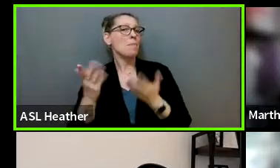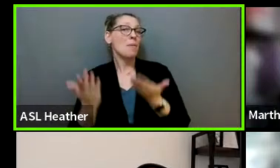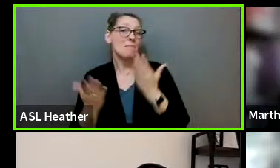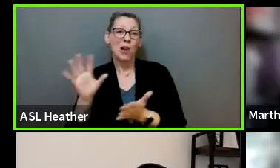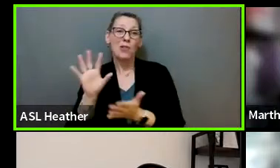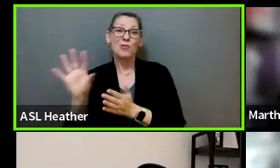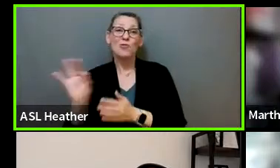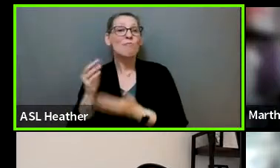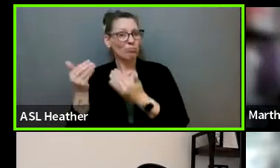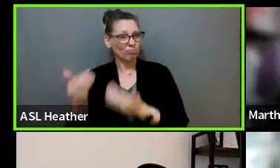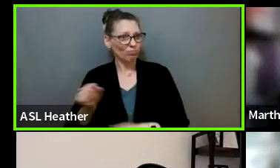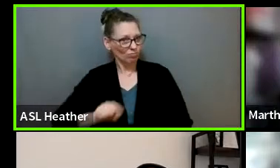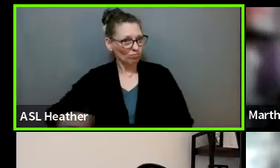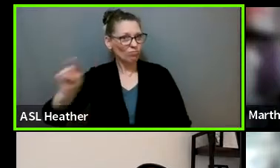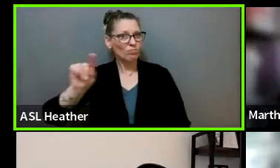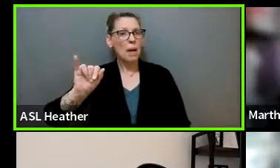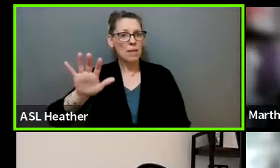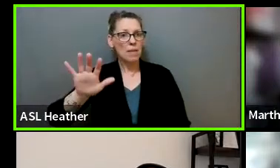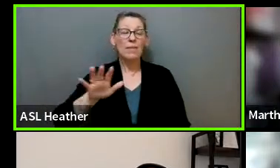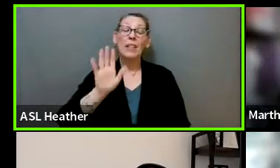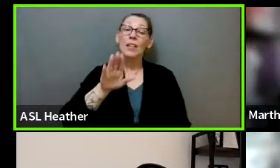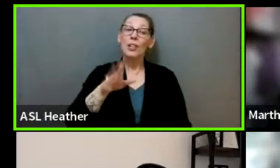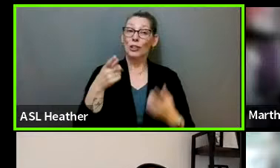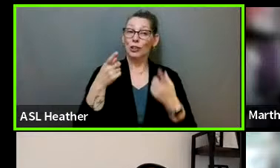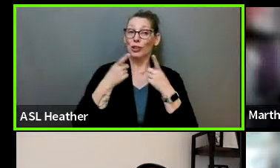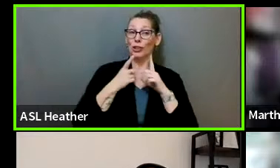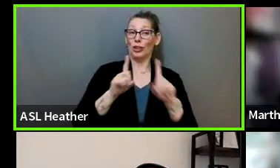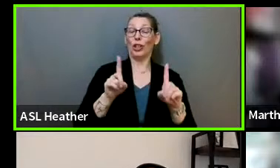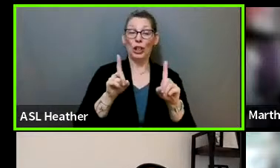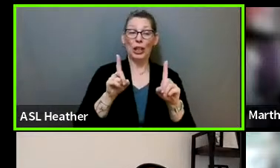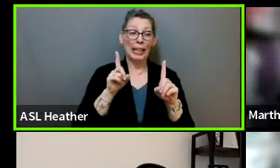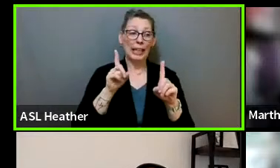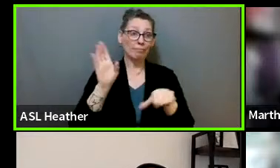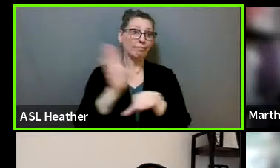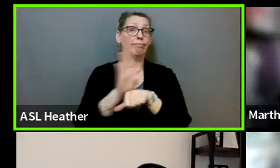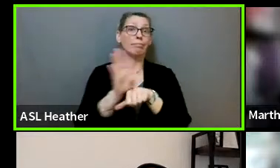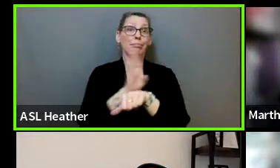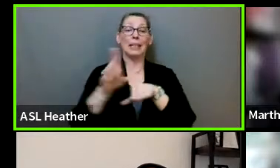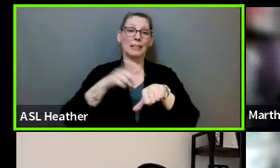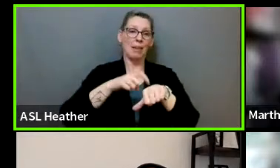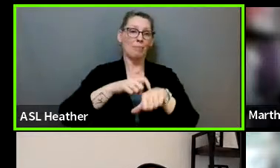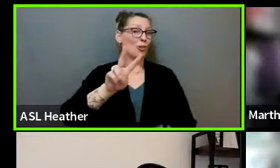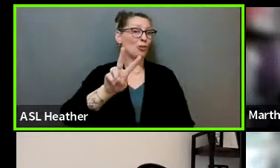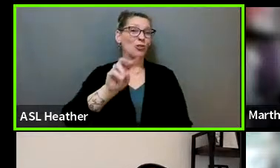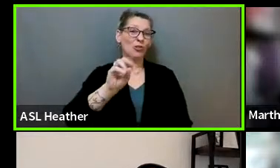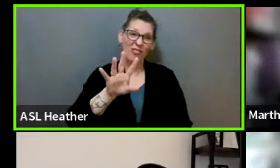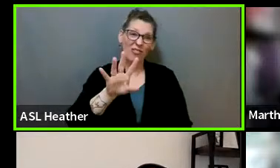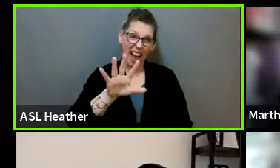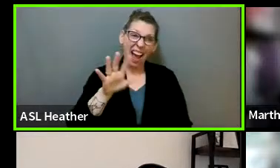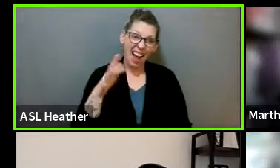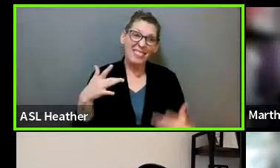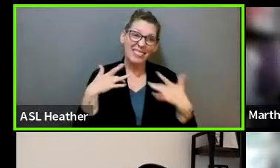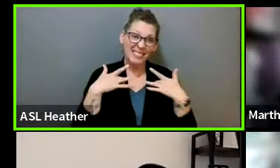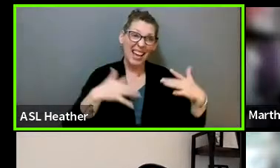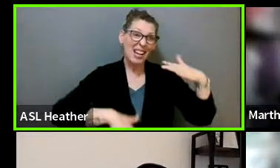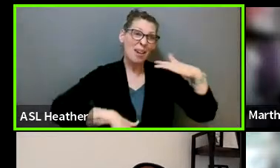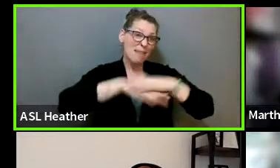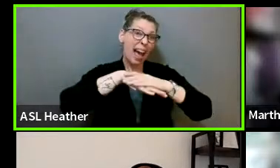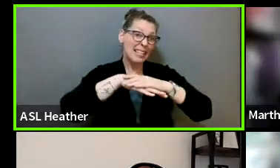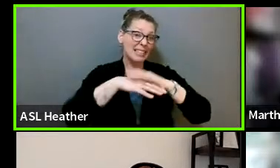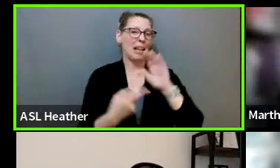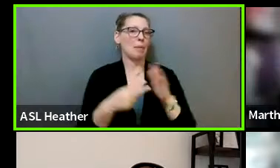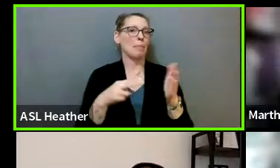is, during the peak time periods, 205 is often even at capacity. And so it may take